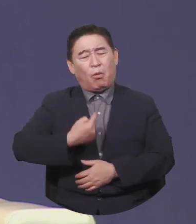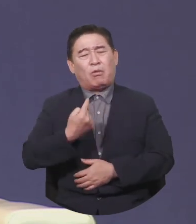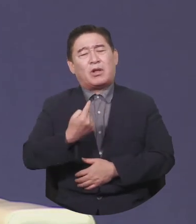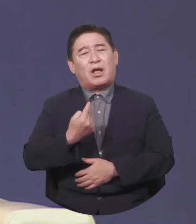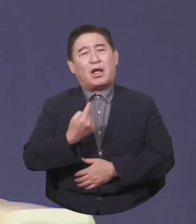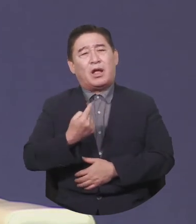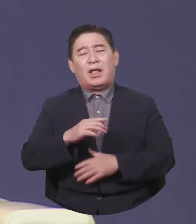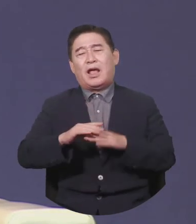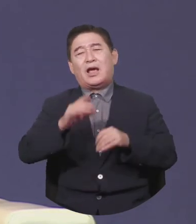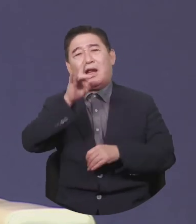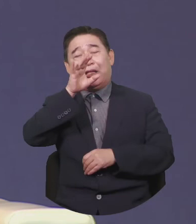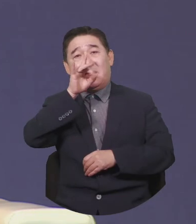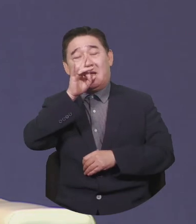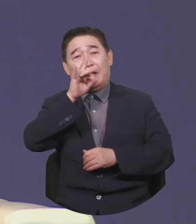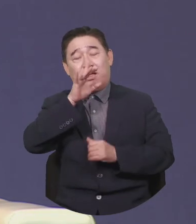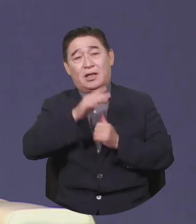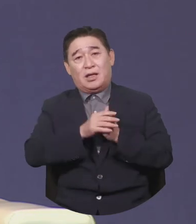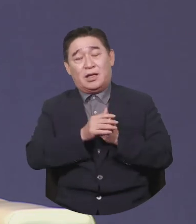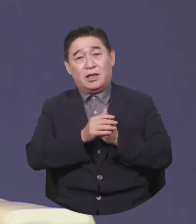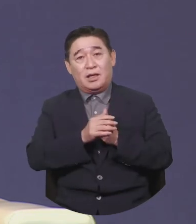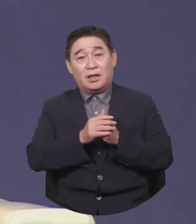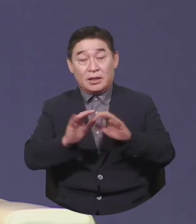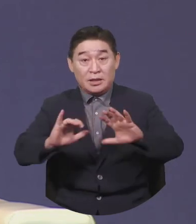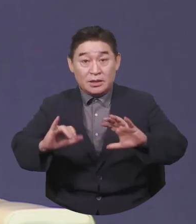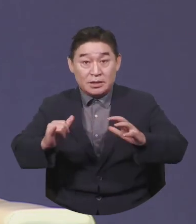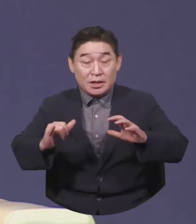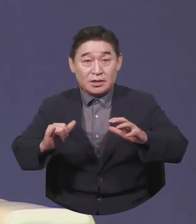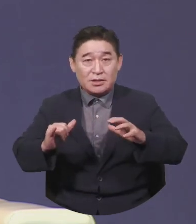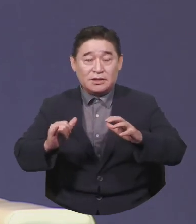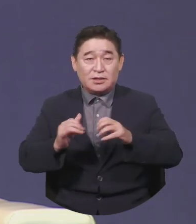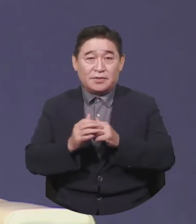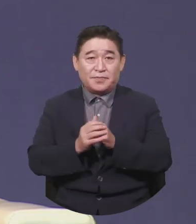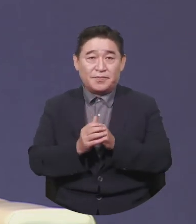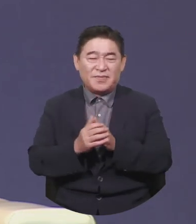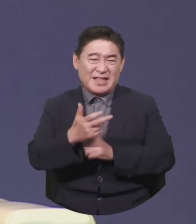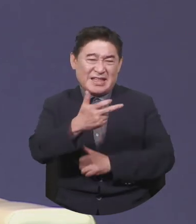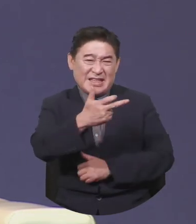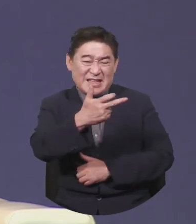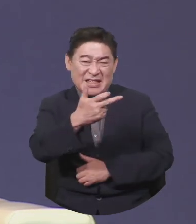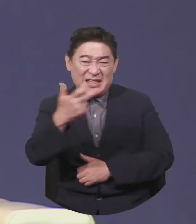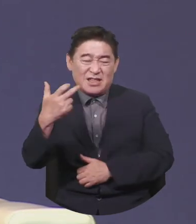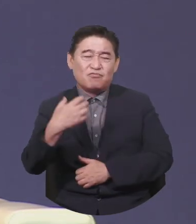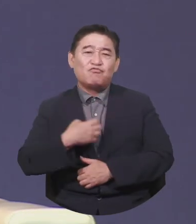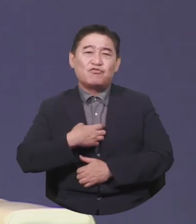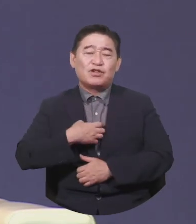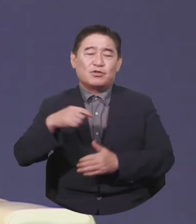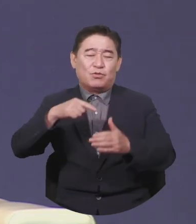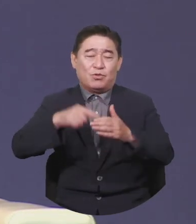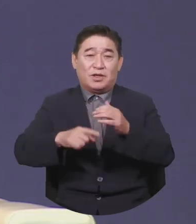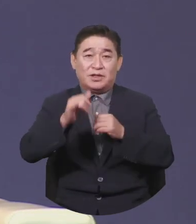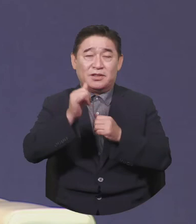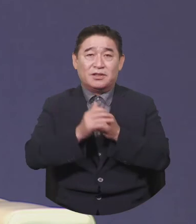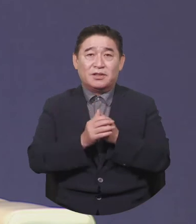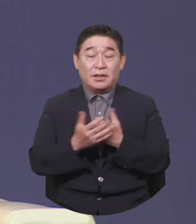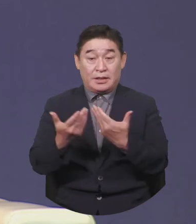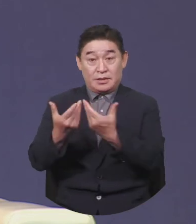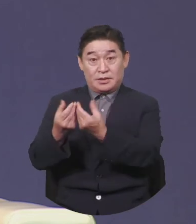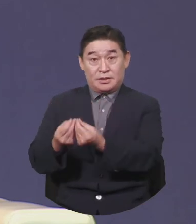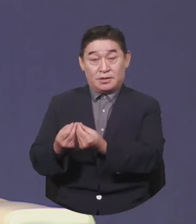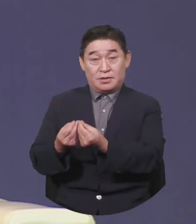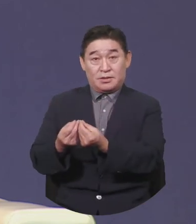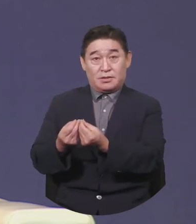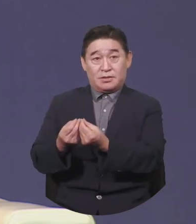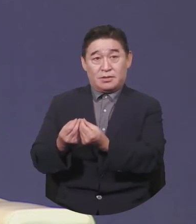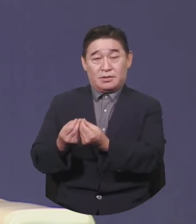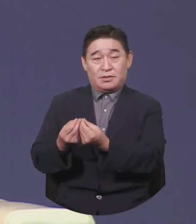in dire challenges, again, for example, the climate, that we cannot solve it country